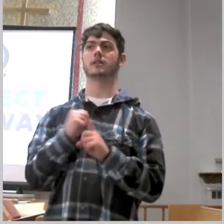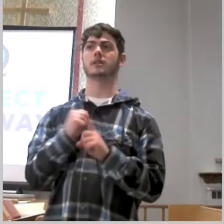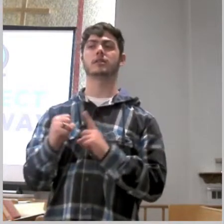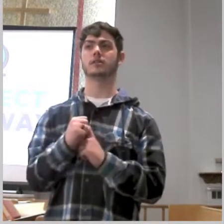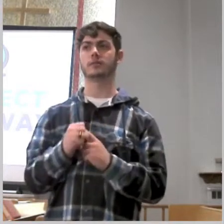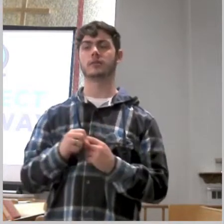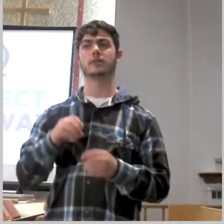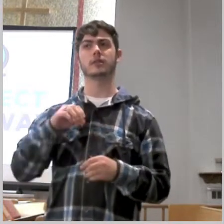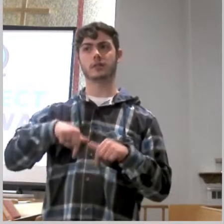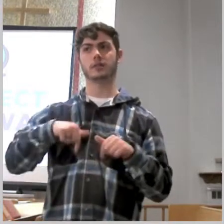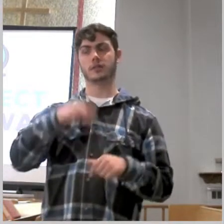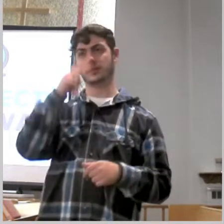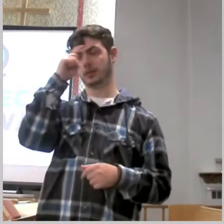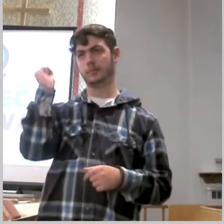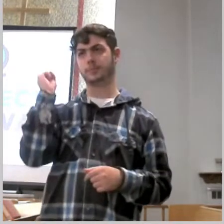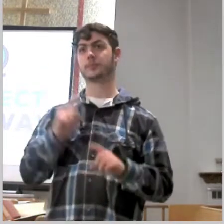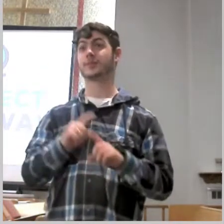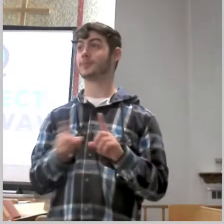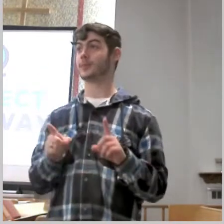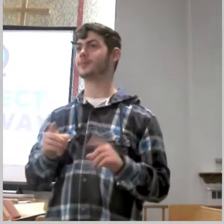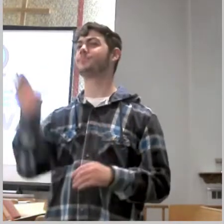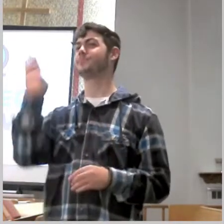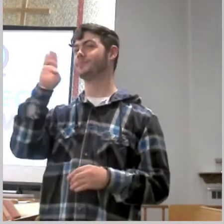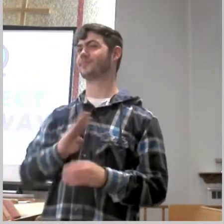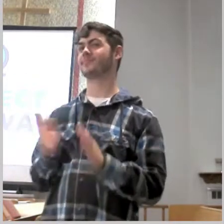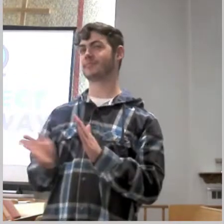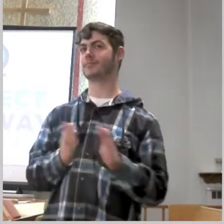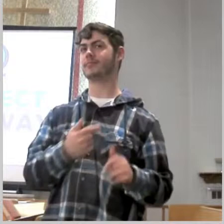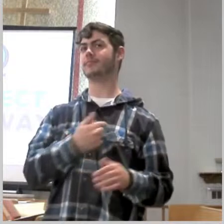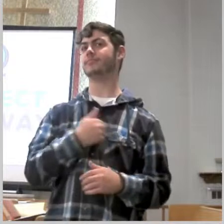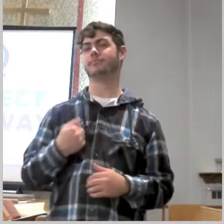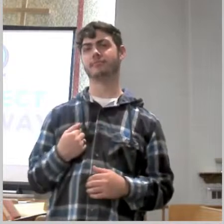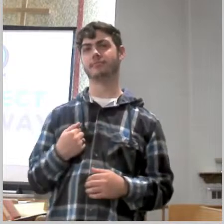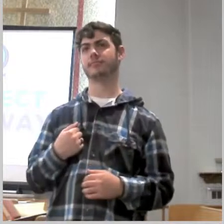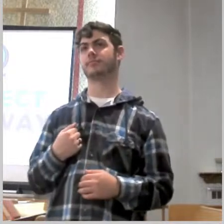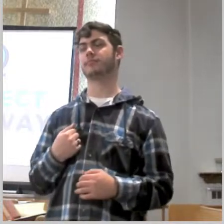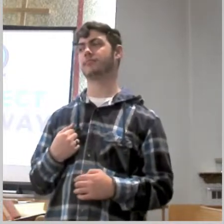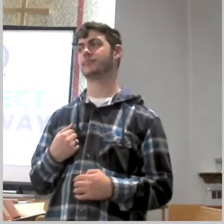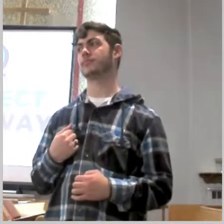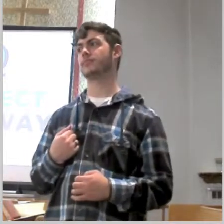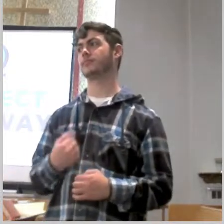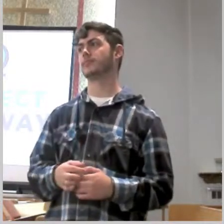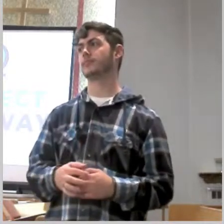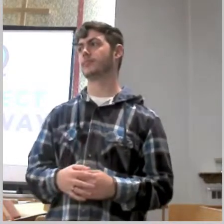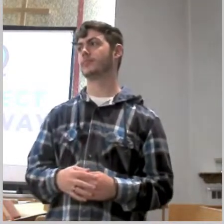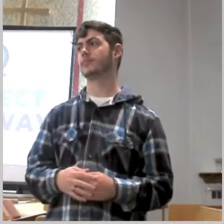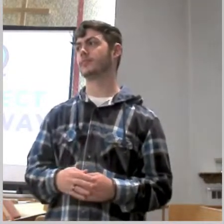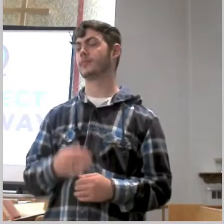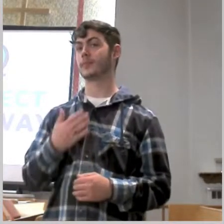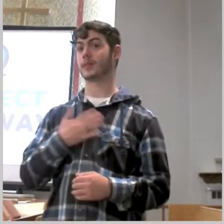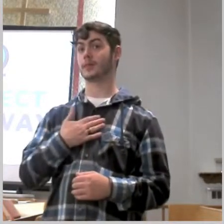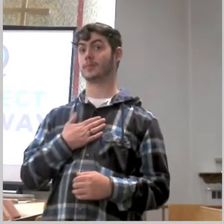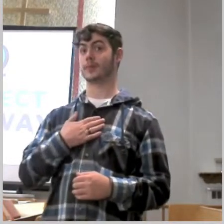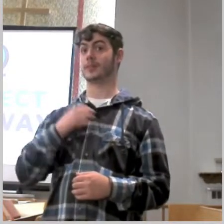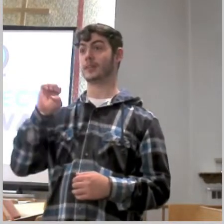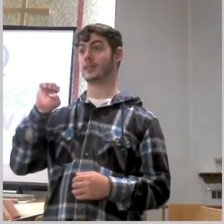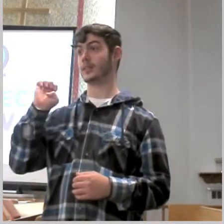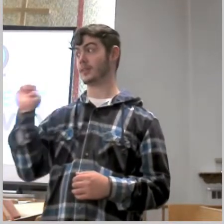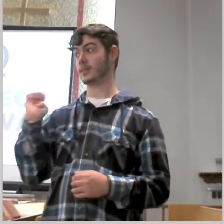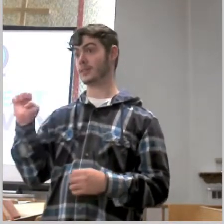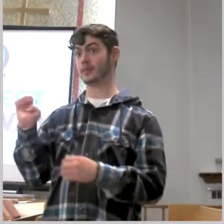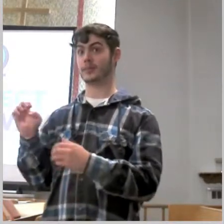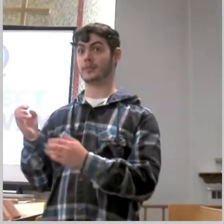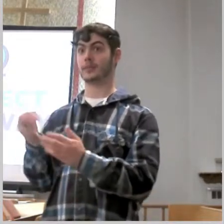I thank God that he prepared us, and we were able to weather through it. My emergency budget has completely